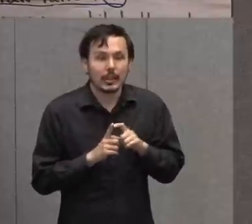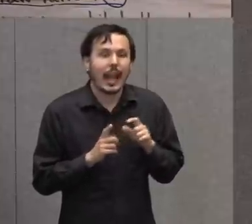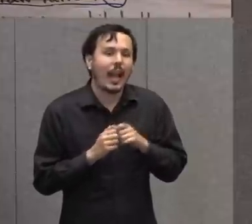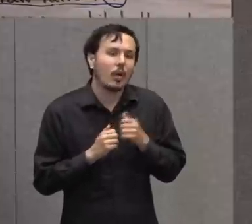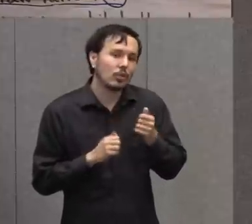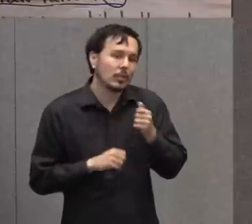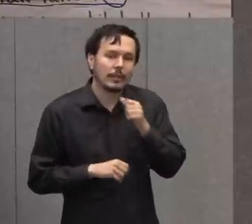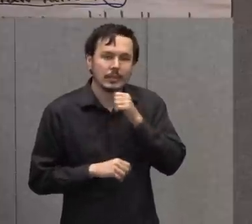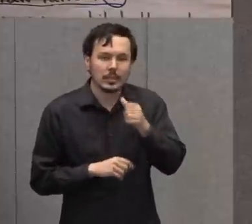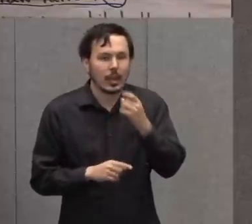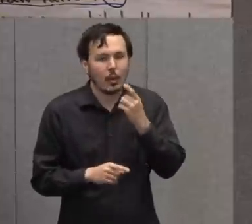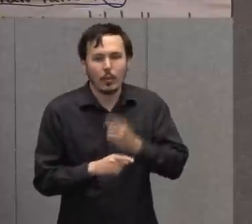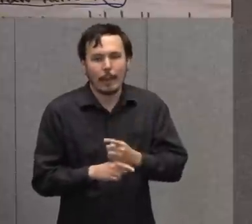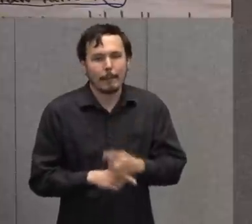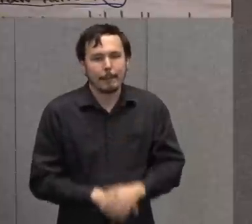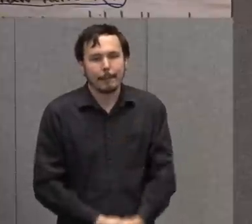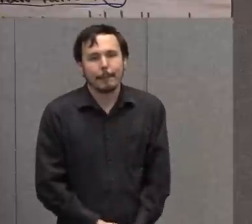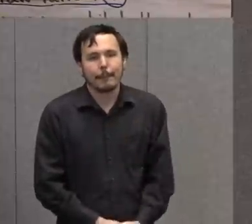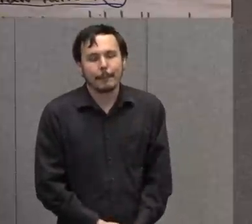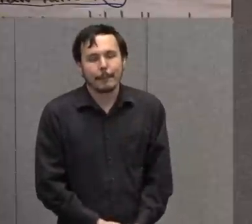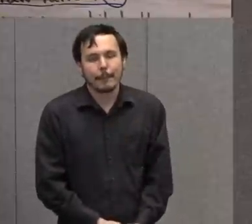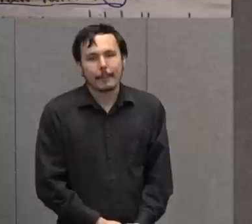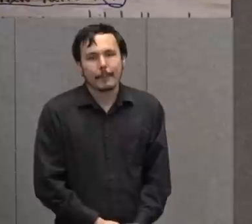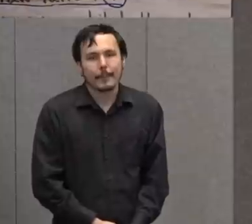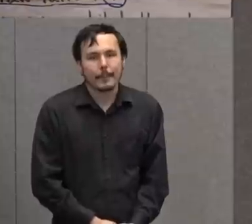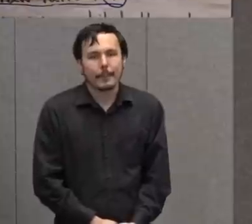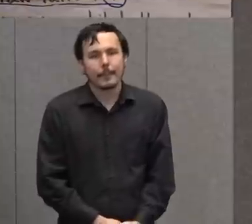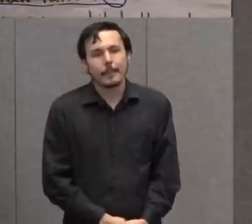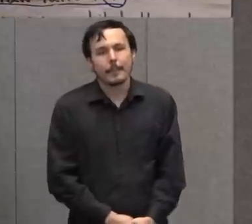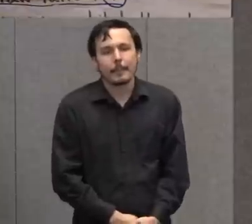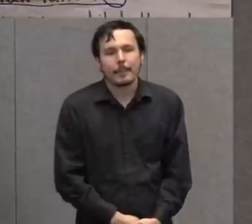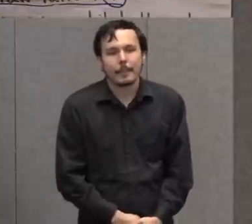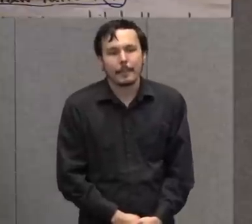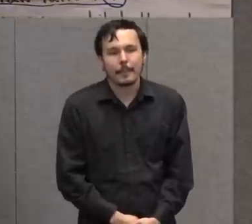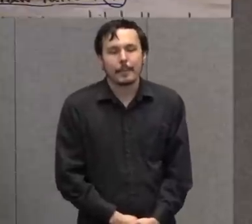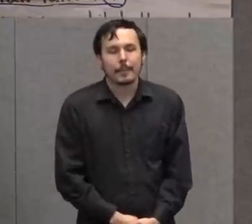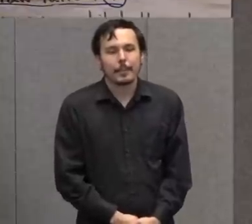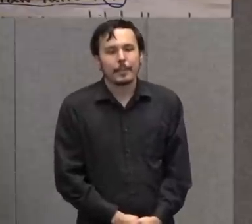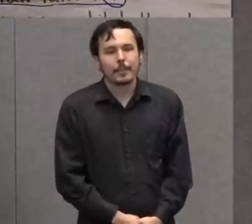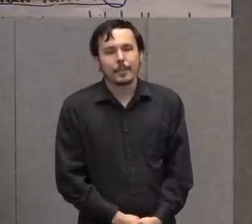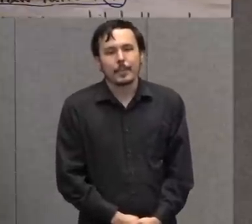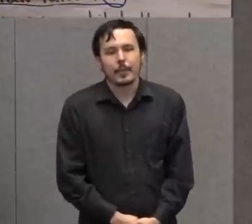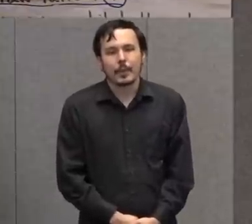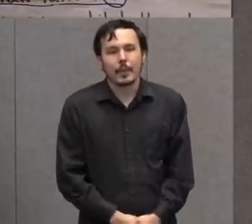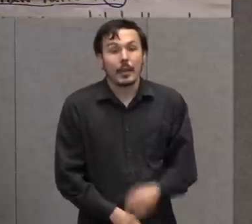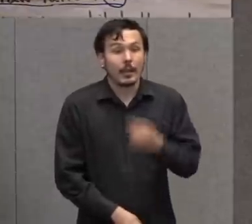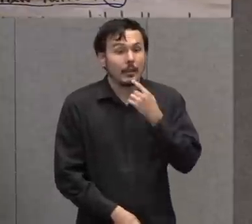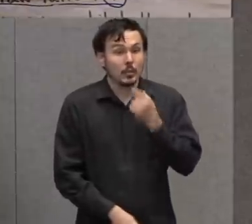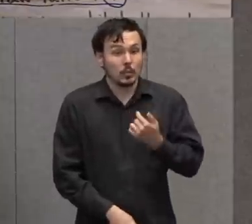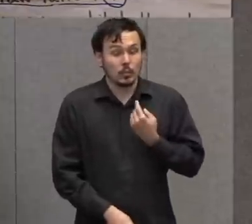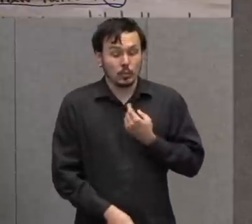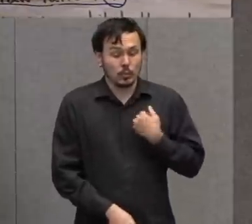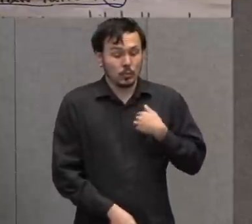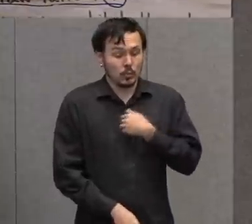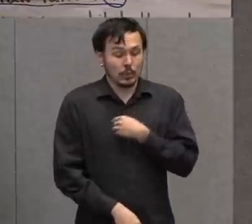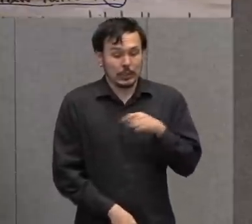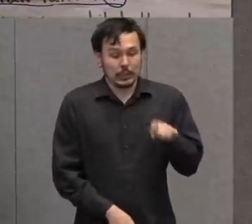not correct. So we have to take, okay, we